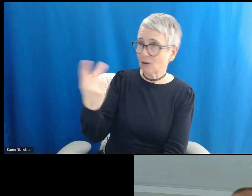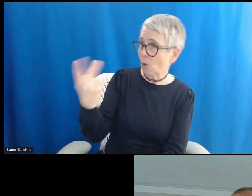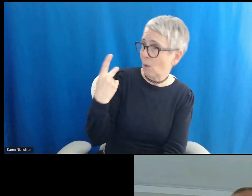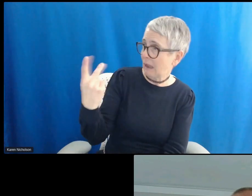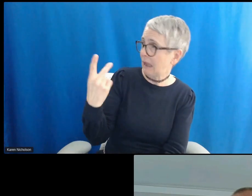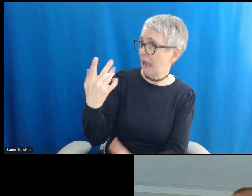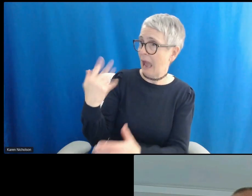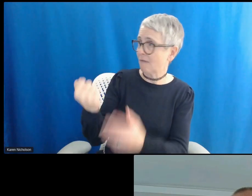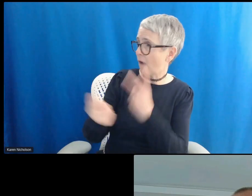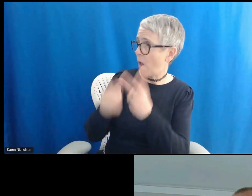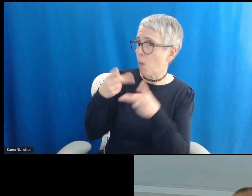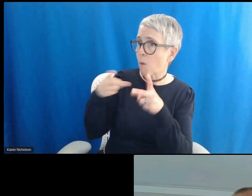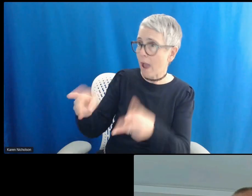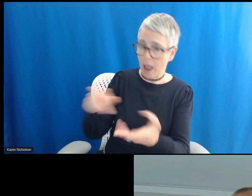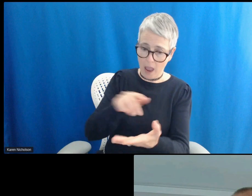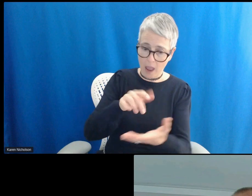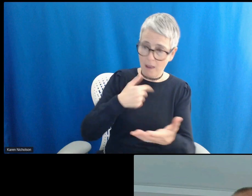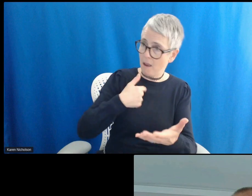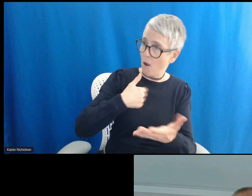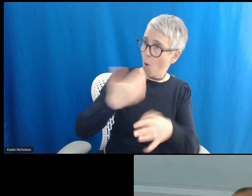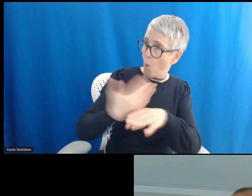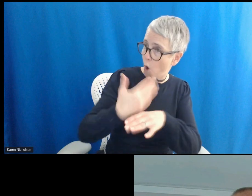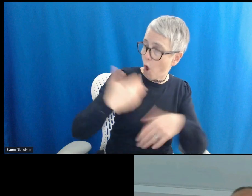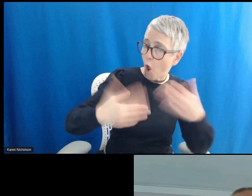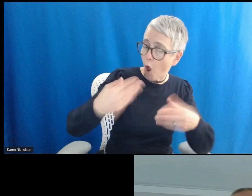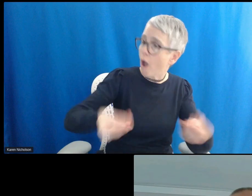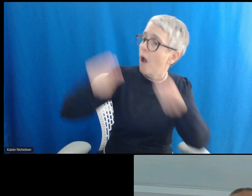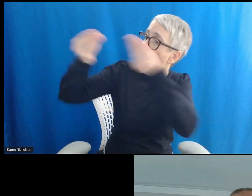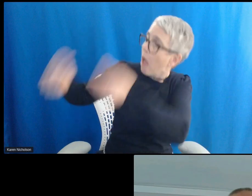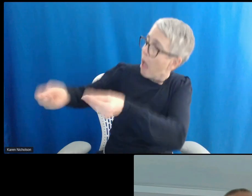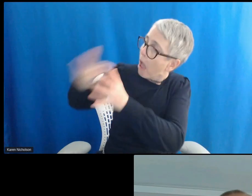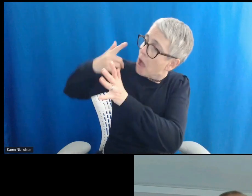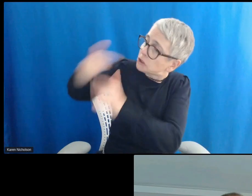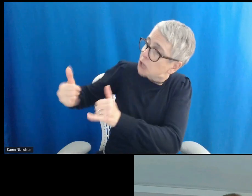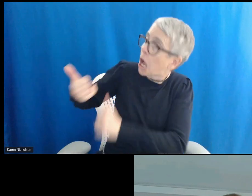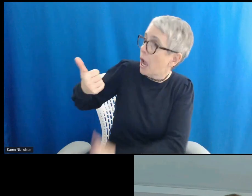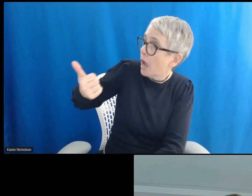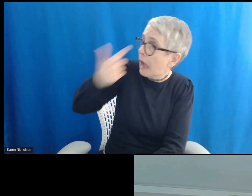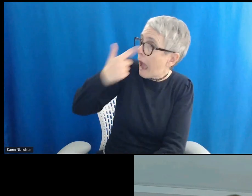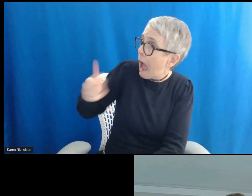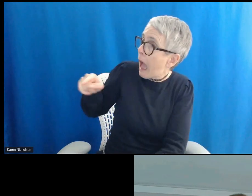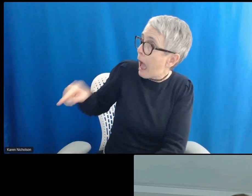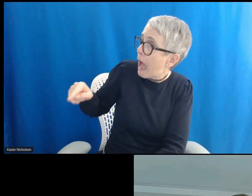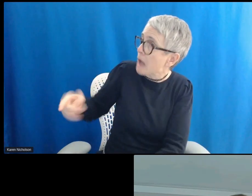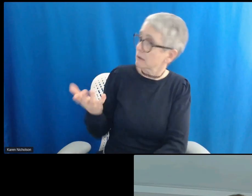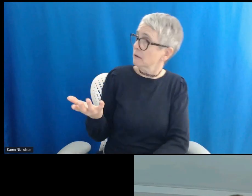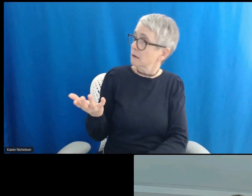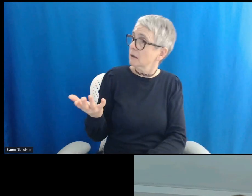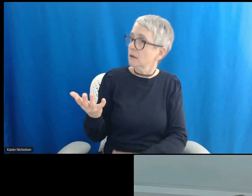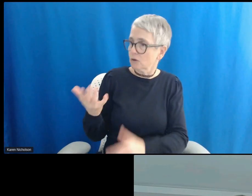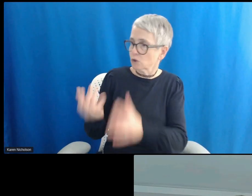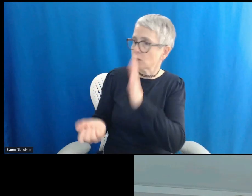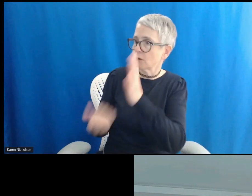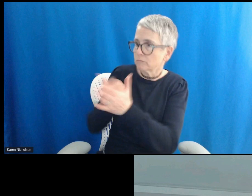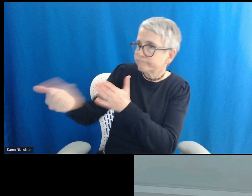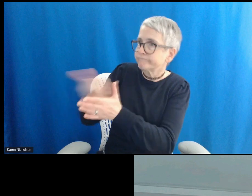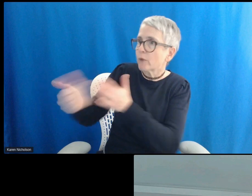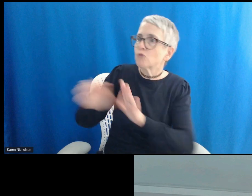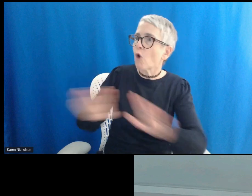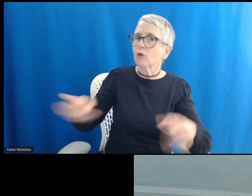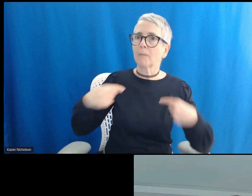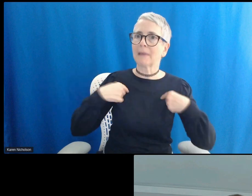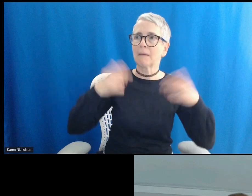moderating system of assessments or the work I do, systematically, rather than me individually having